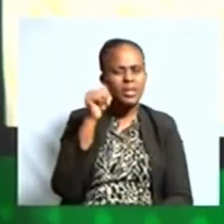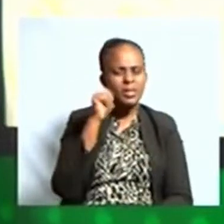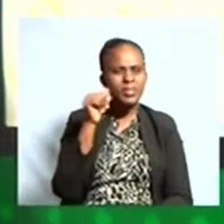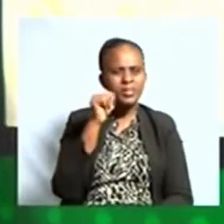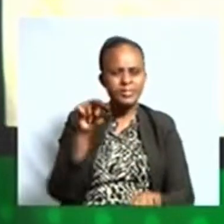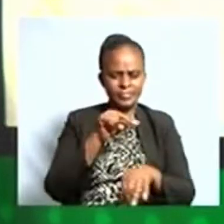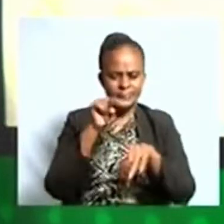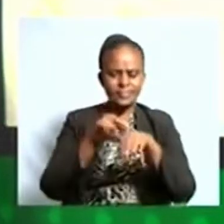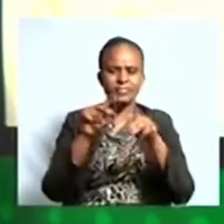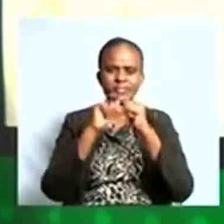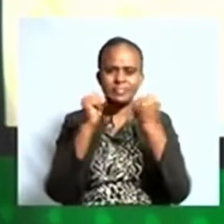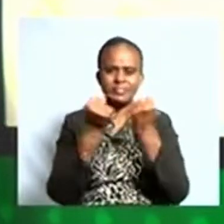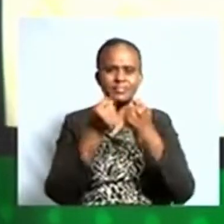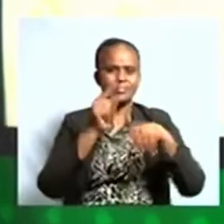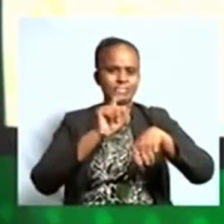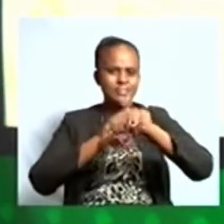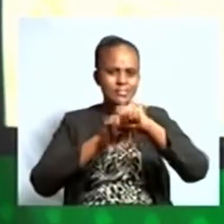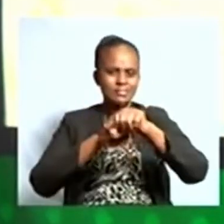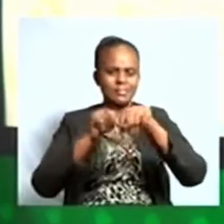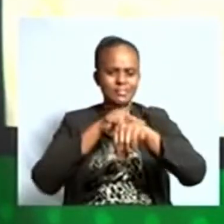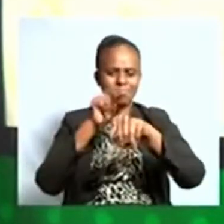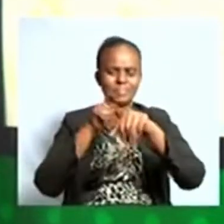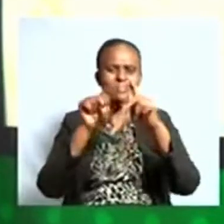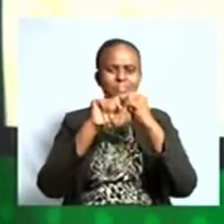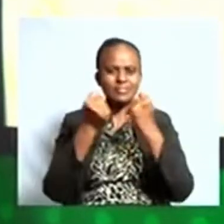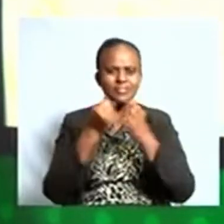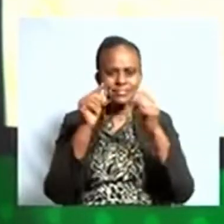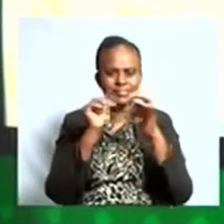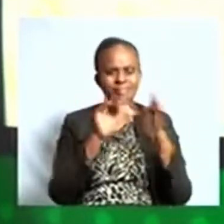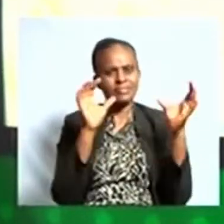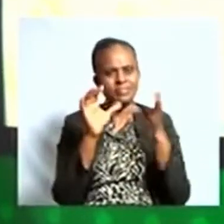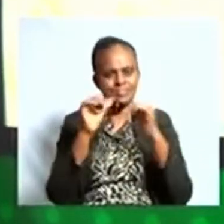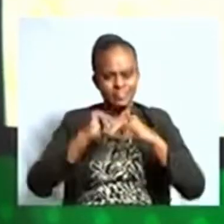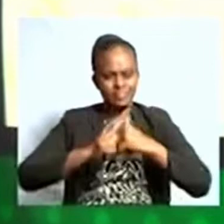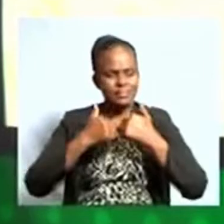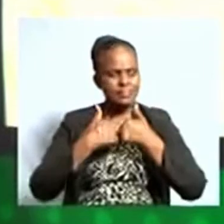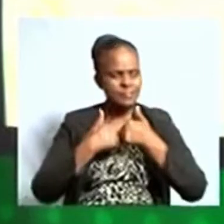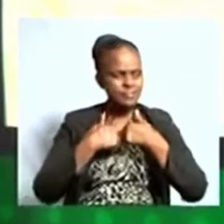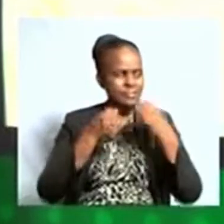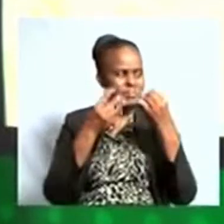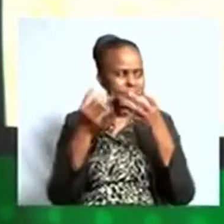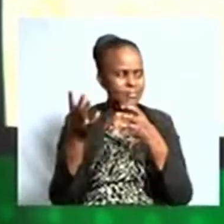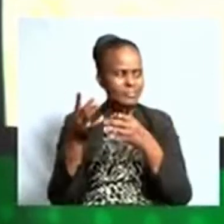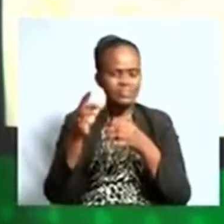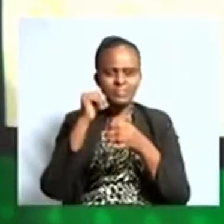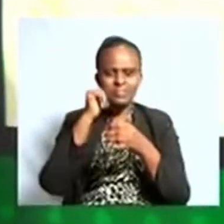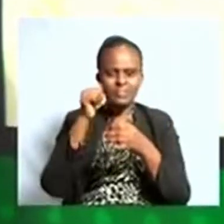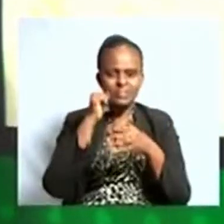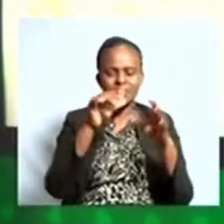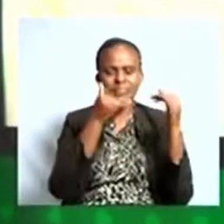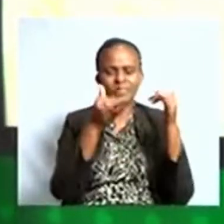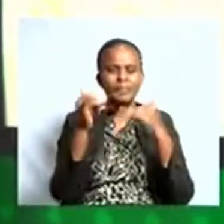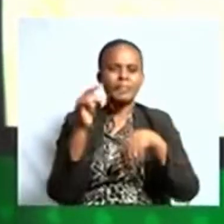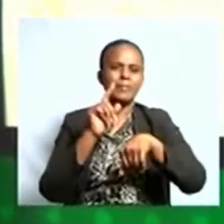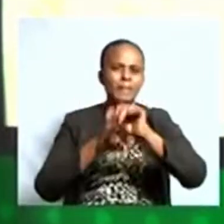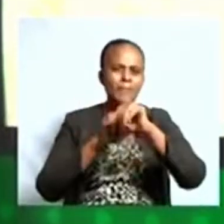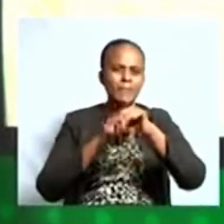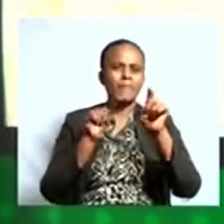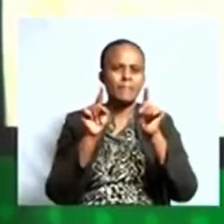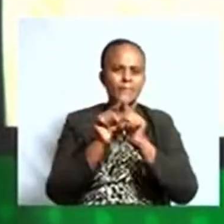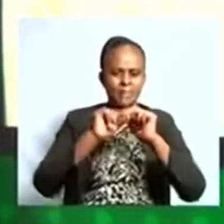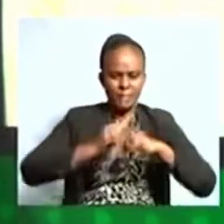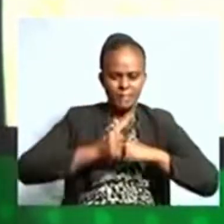national team, football national team. So in our communities, we are having a lot of girls playing football as well. So we